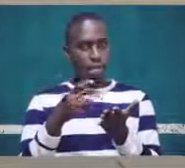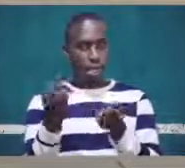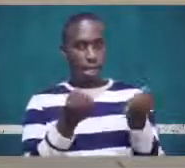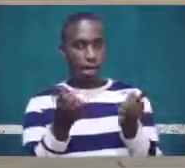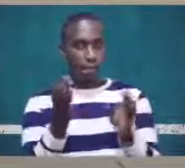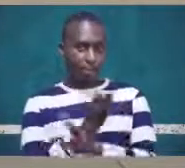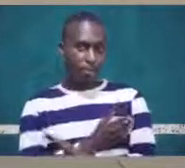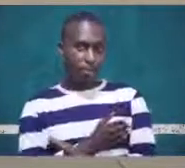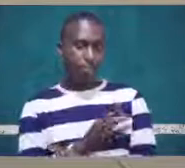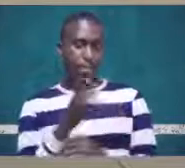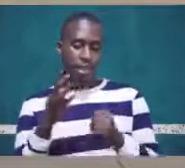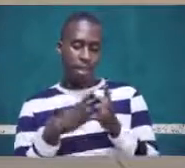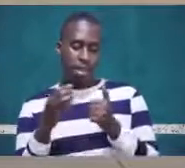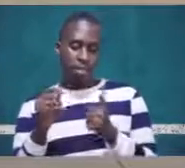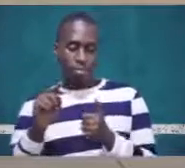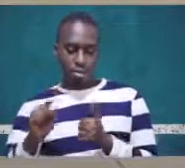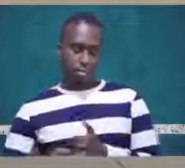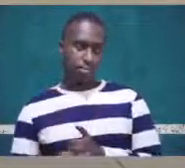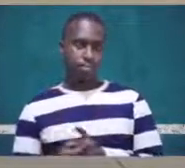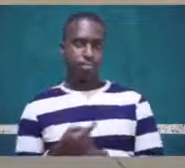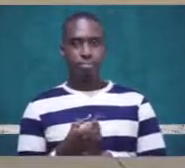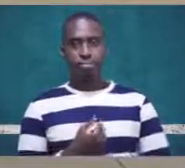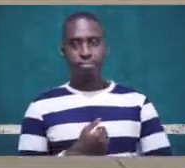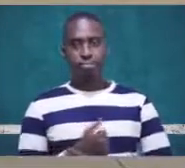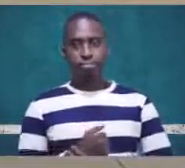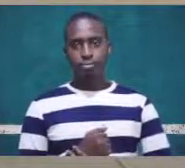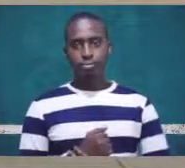is 900,000